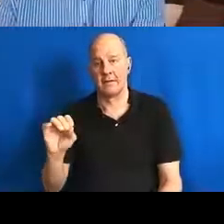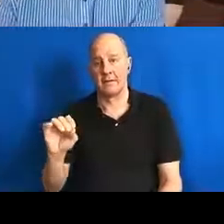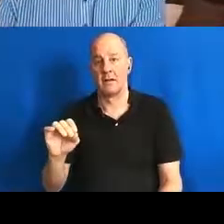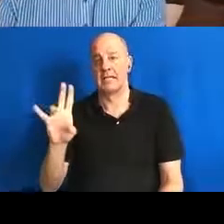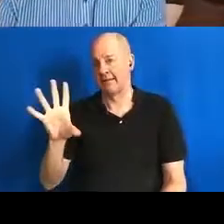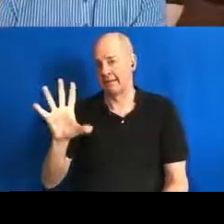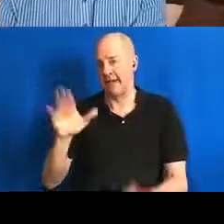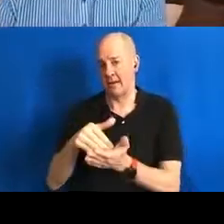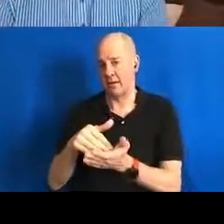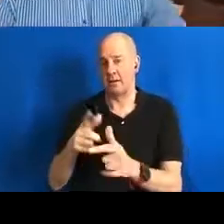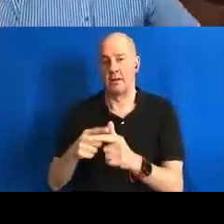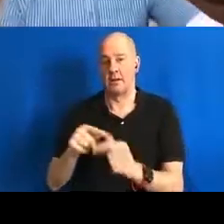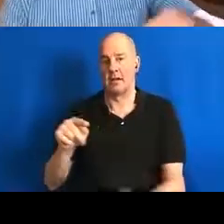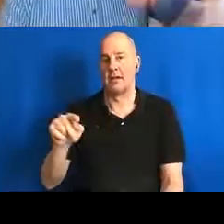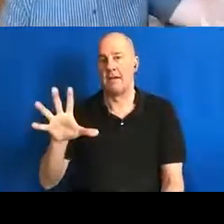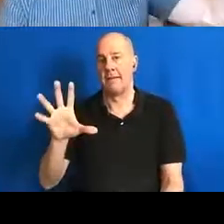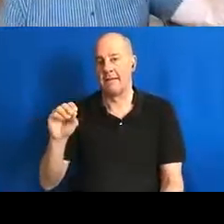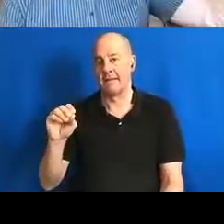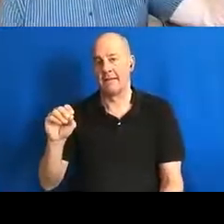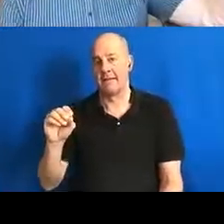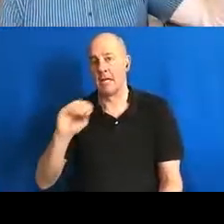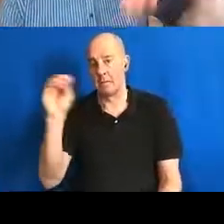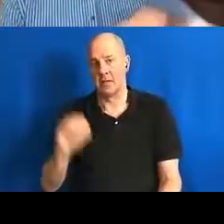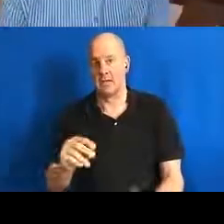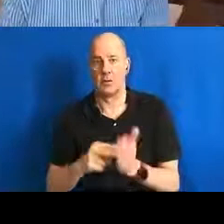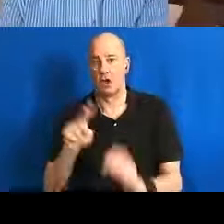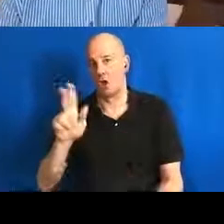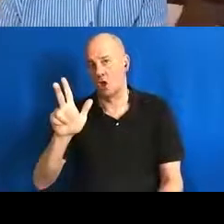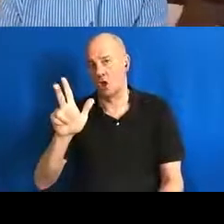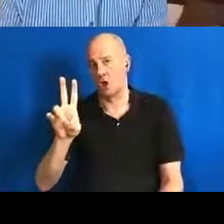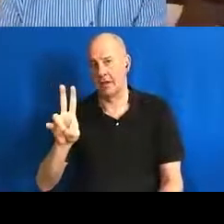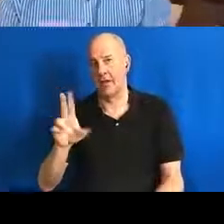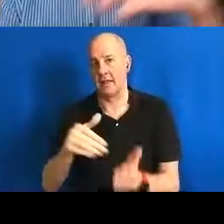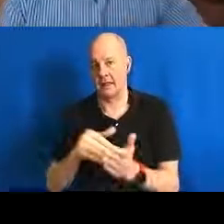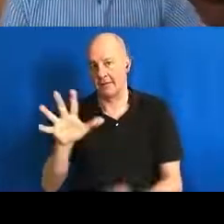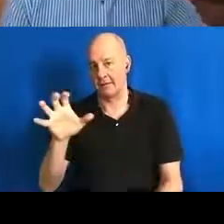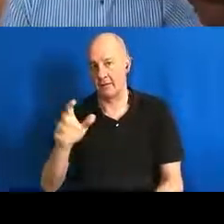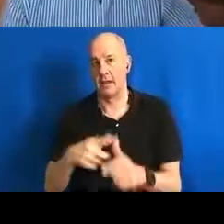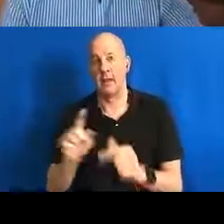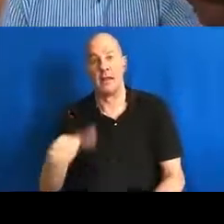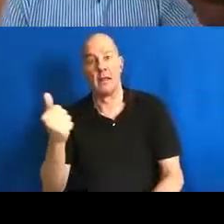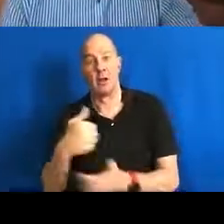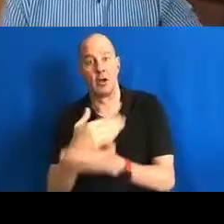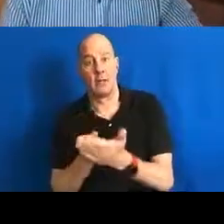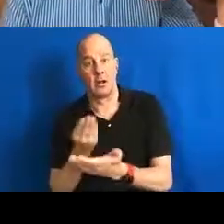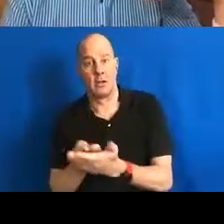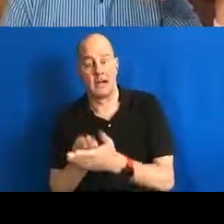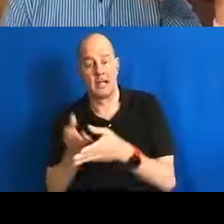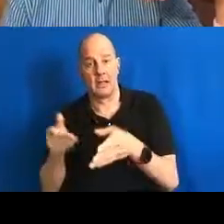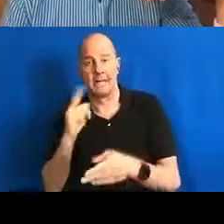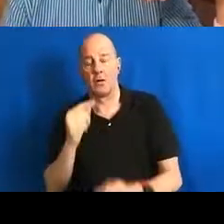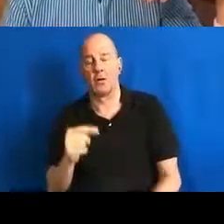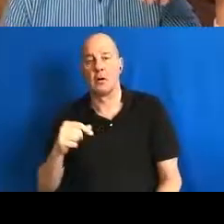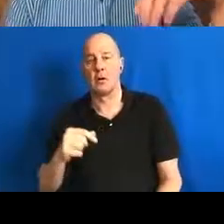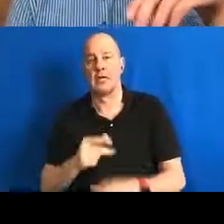is 37,500, and then the other half is going into retained patronage, the member capital accounts in